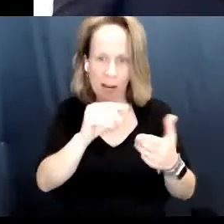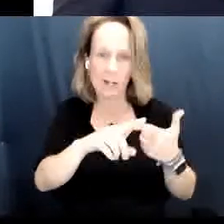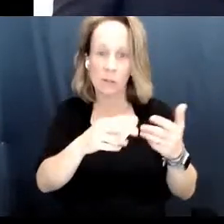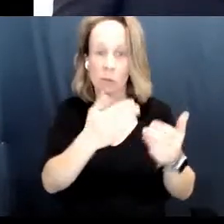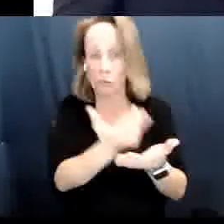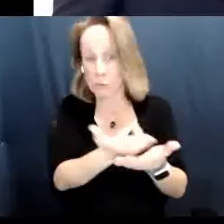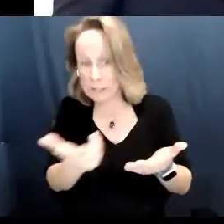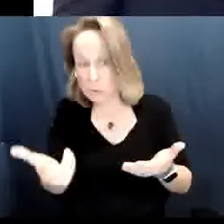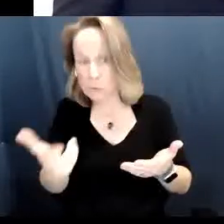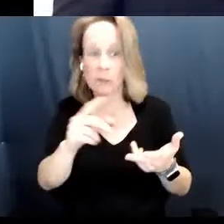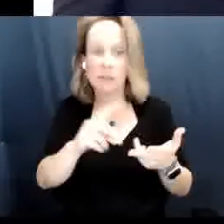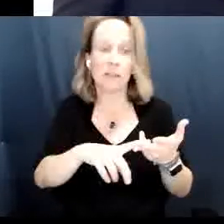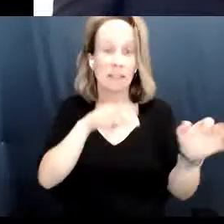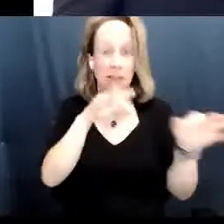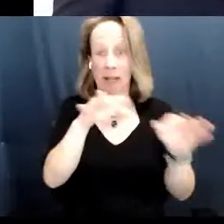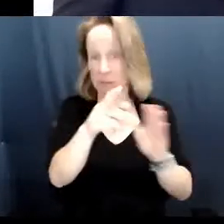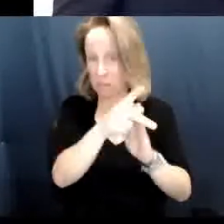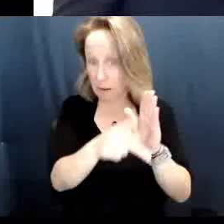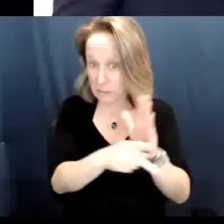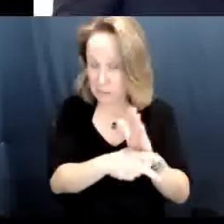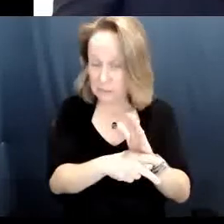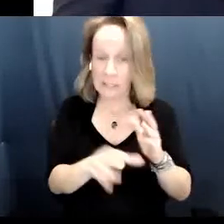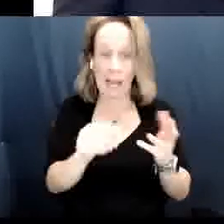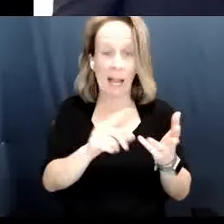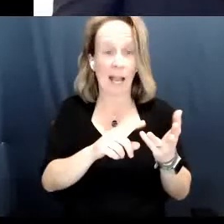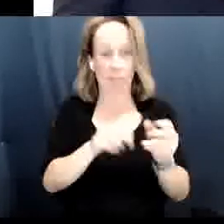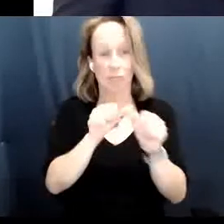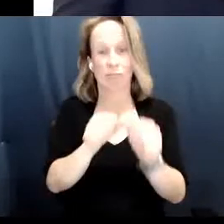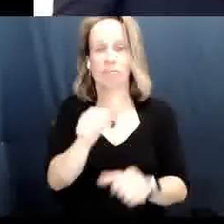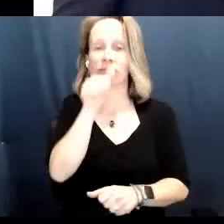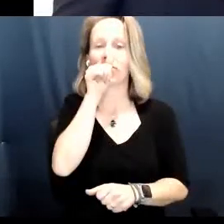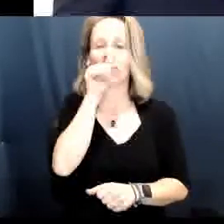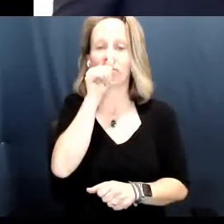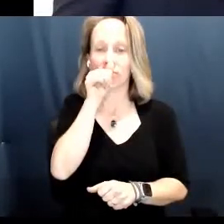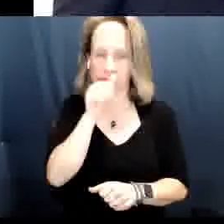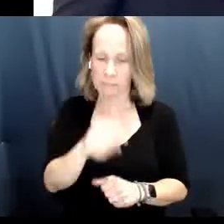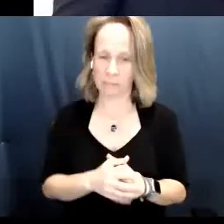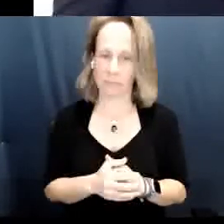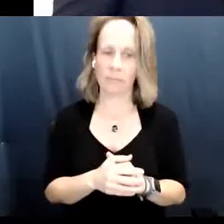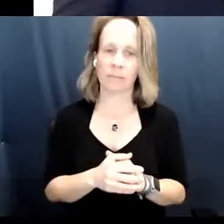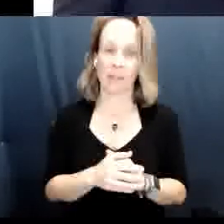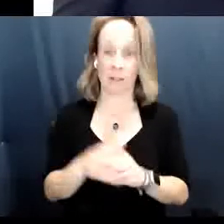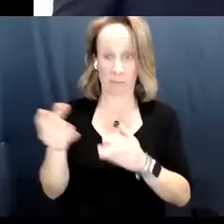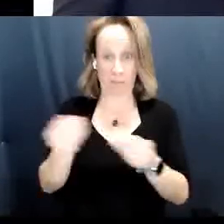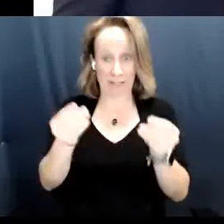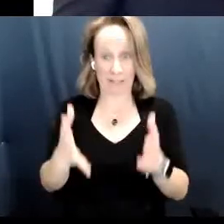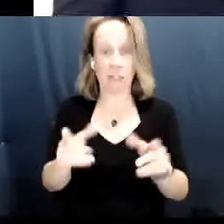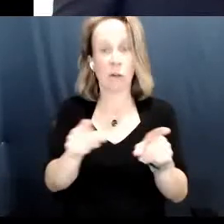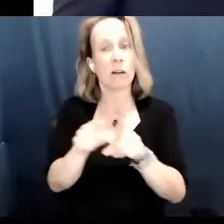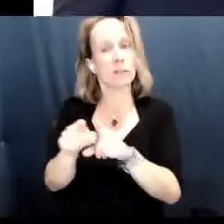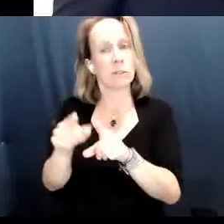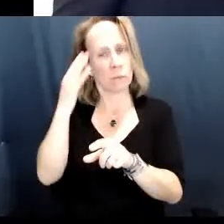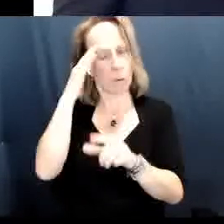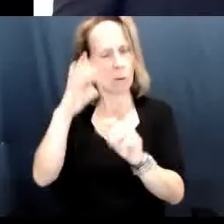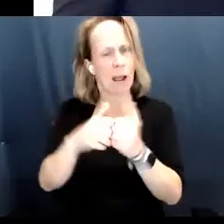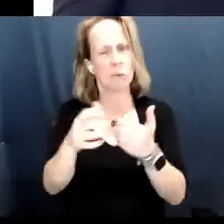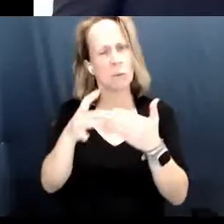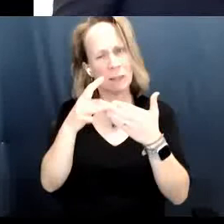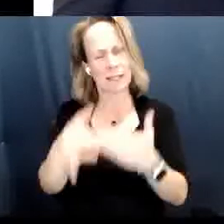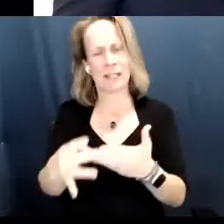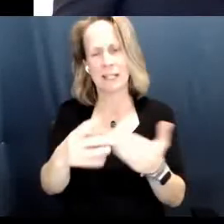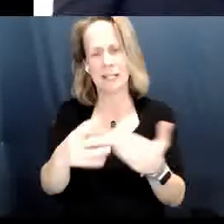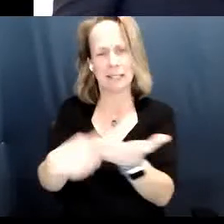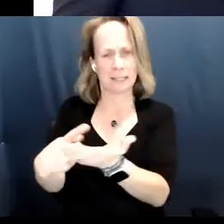active listen, and maintain confidentiality. Facilitators also know how to lead discussions, draw participants in